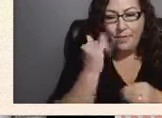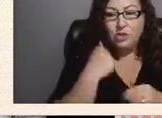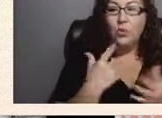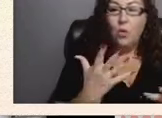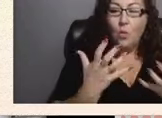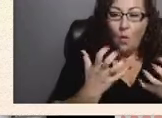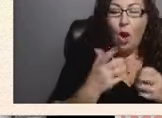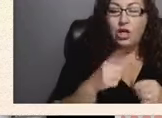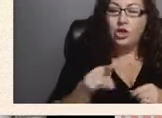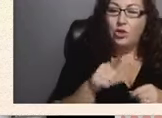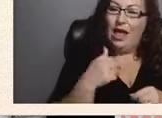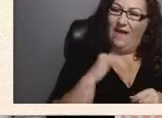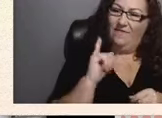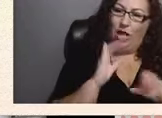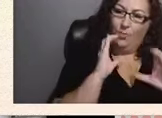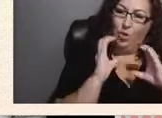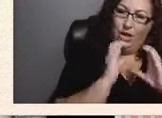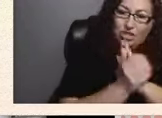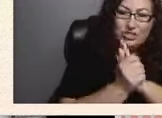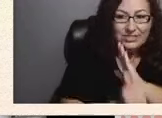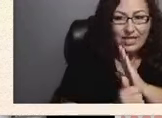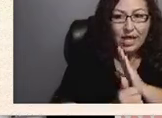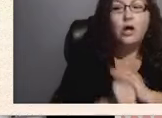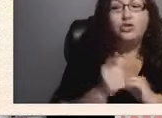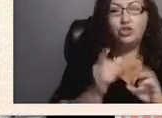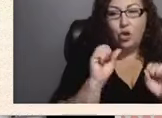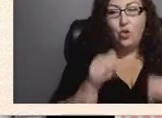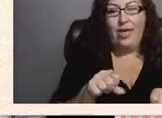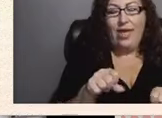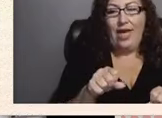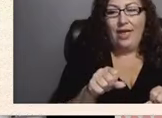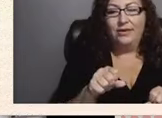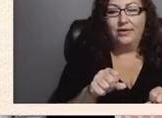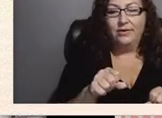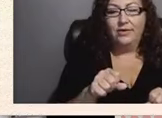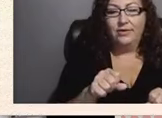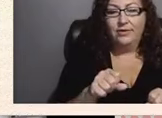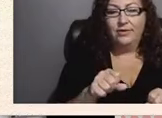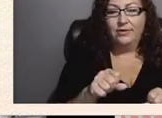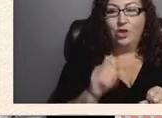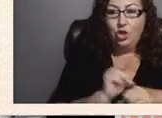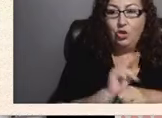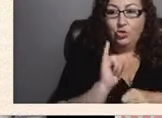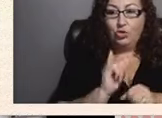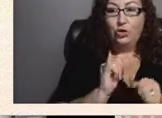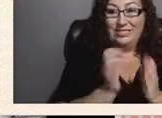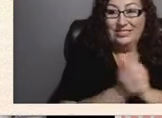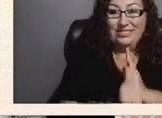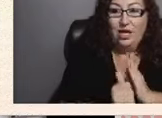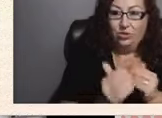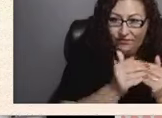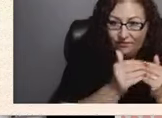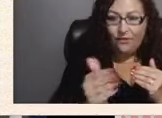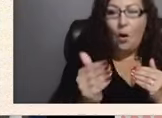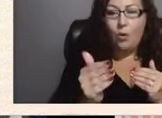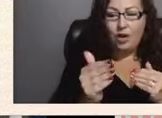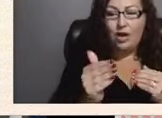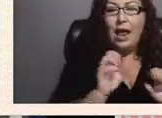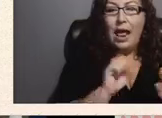those communication skills so that you can take those skills forward and be able to enact change in your